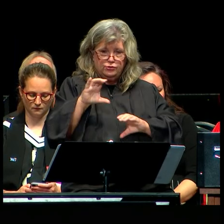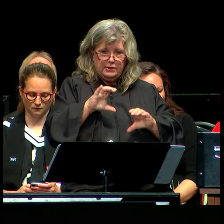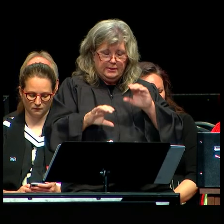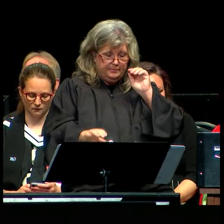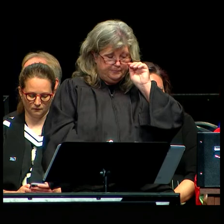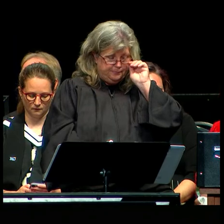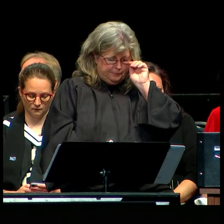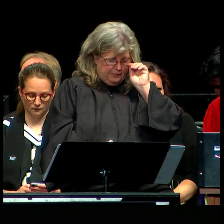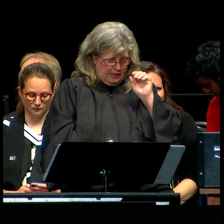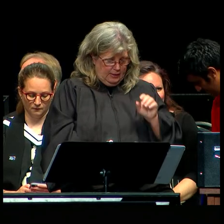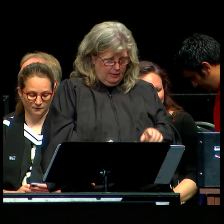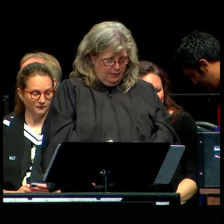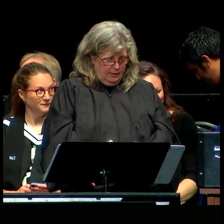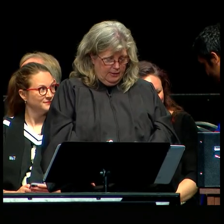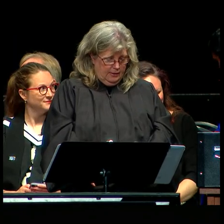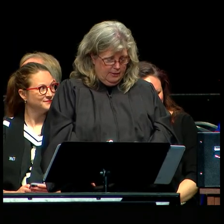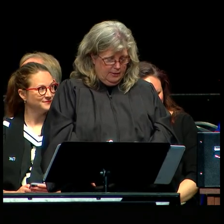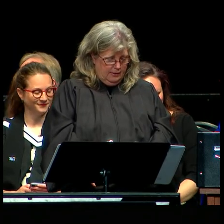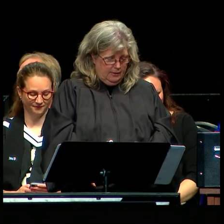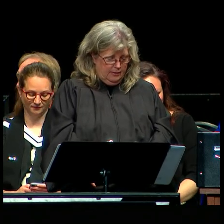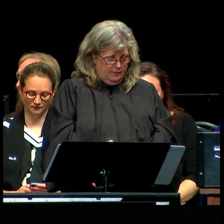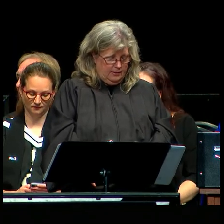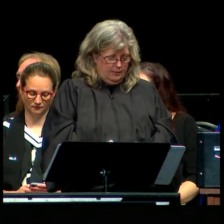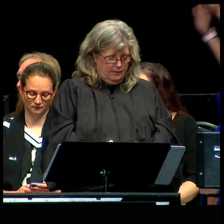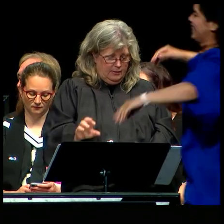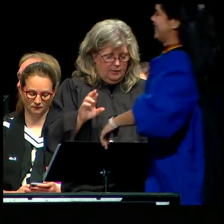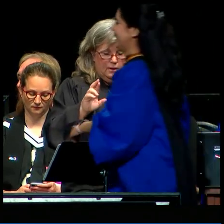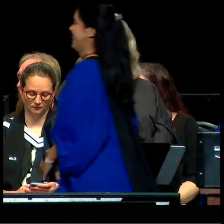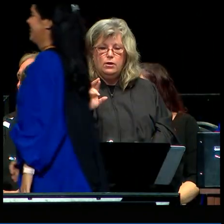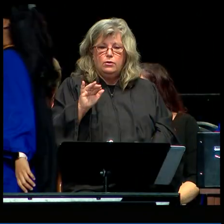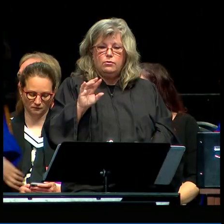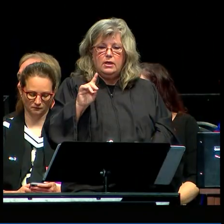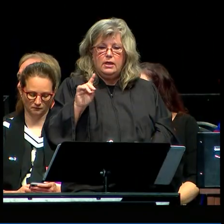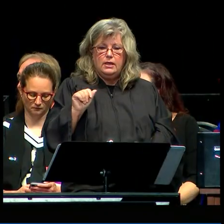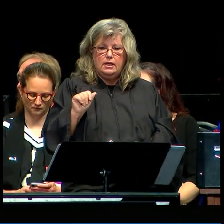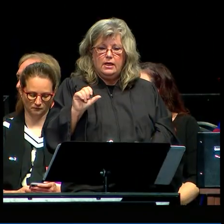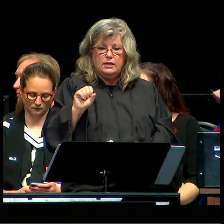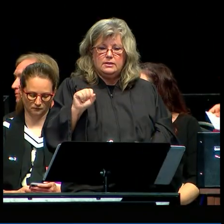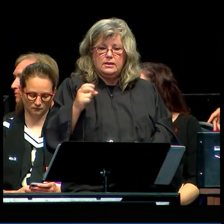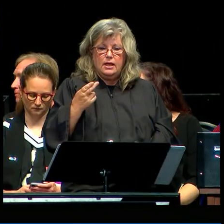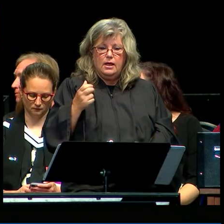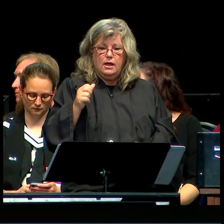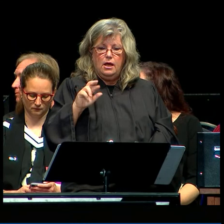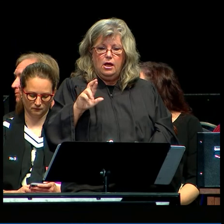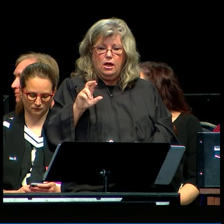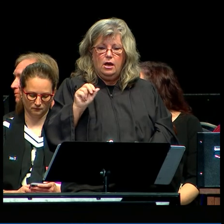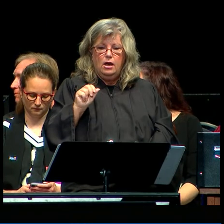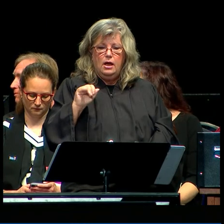Rida Sahar Ijaz.